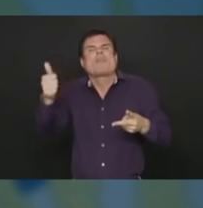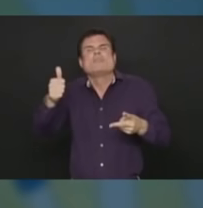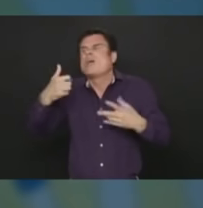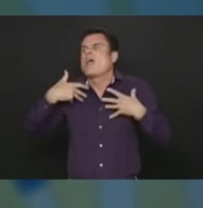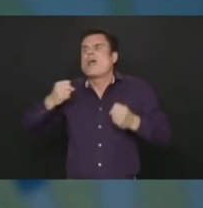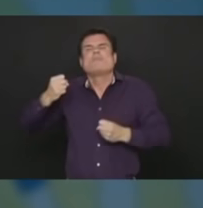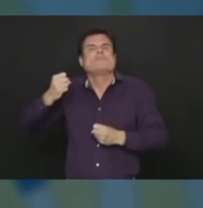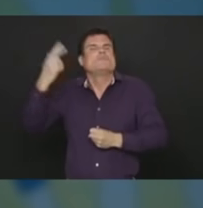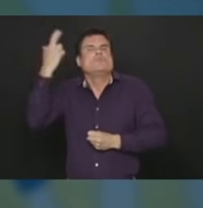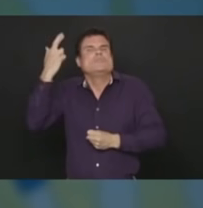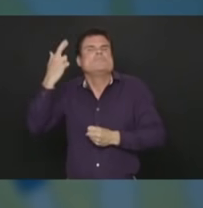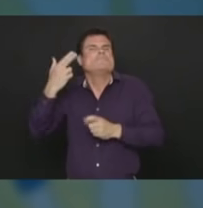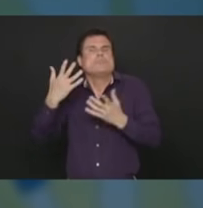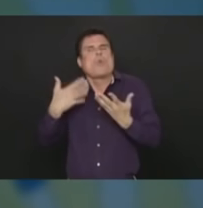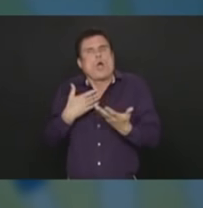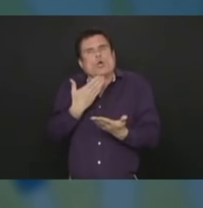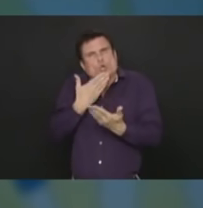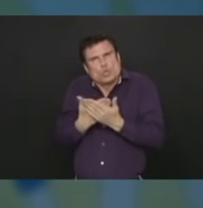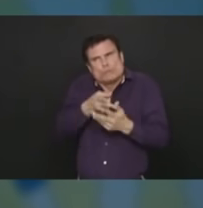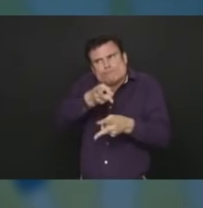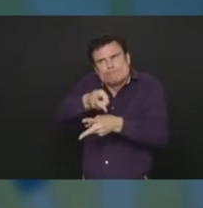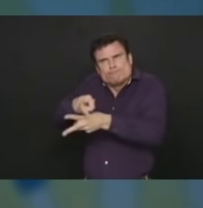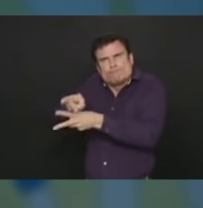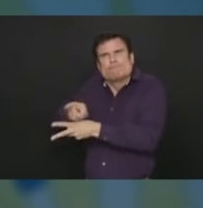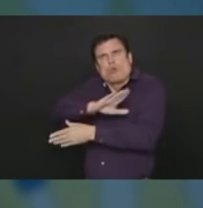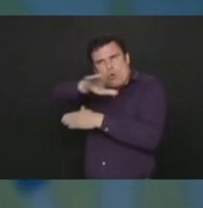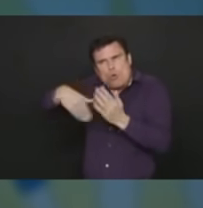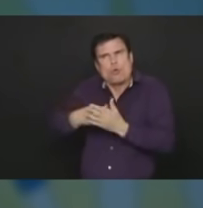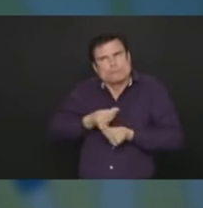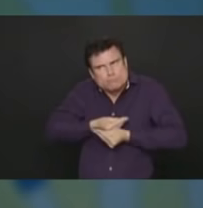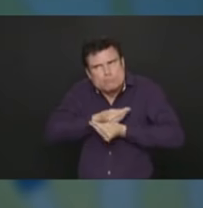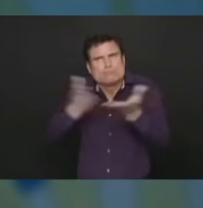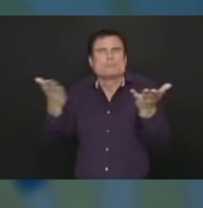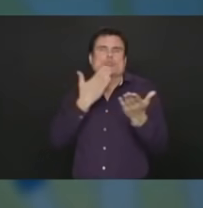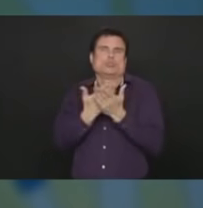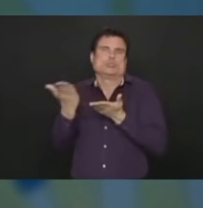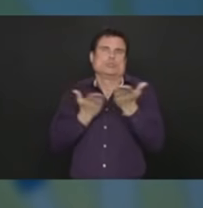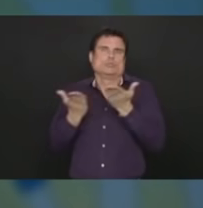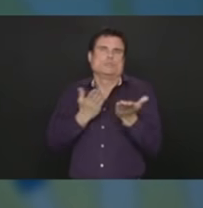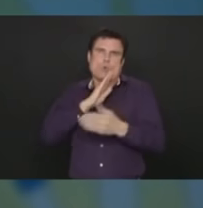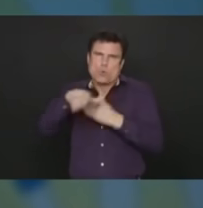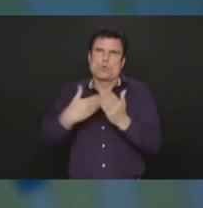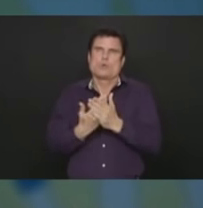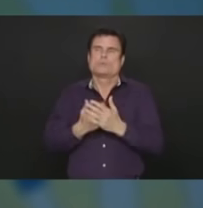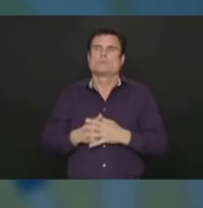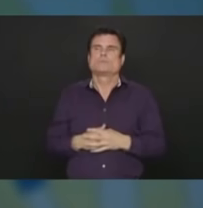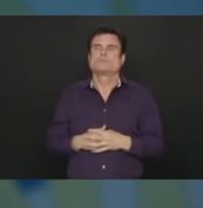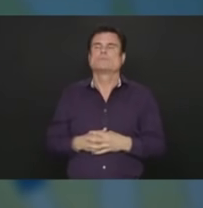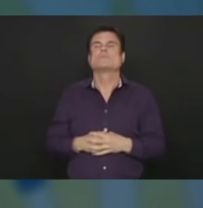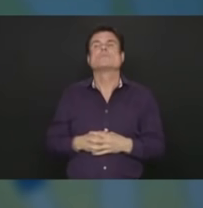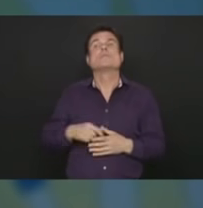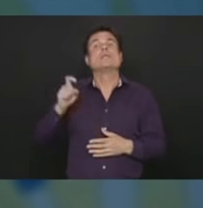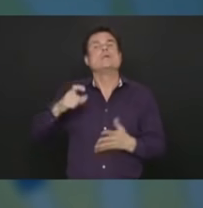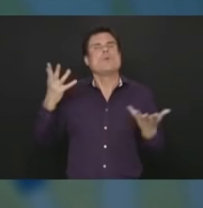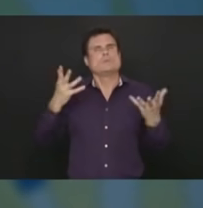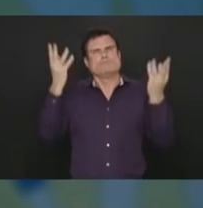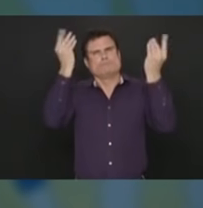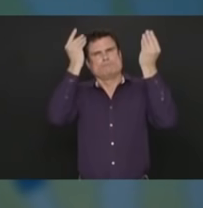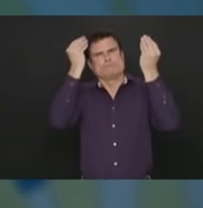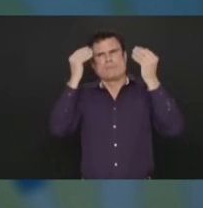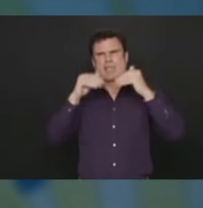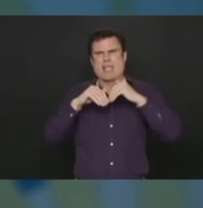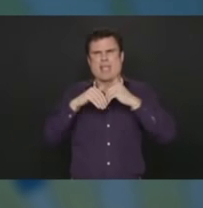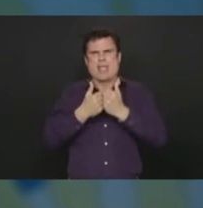We need to rebuild our resilient economy and provide supports for people so they can safely return to work. And we